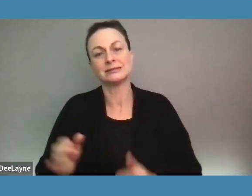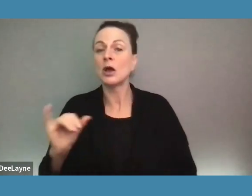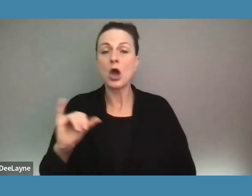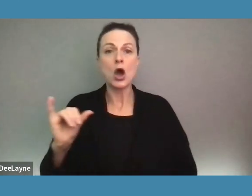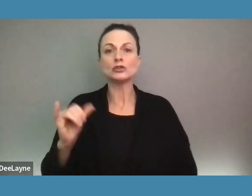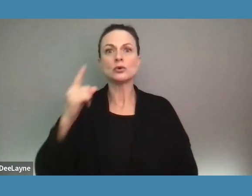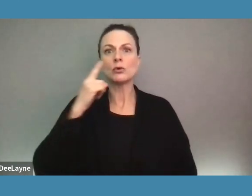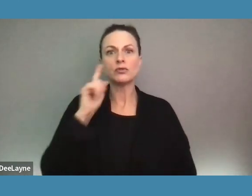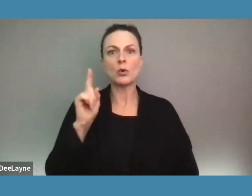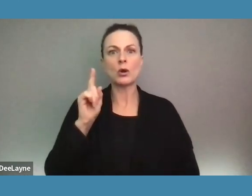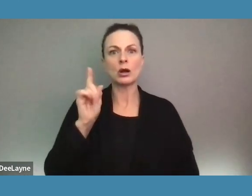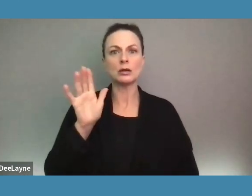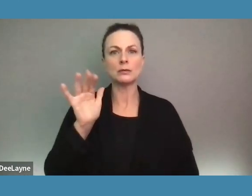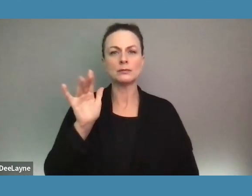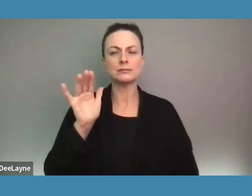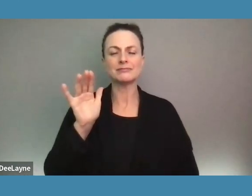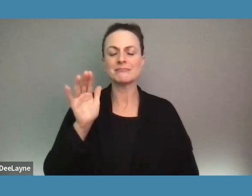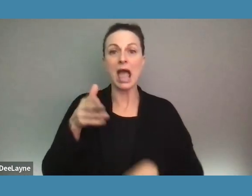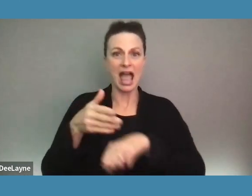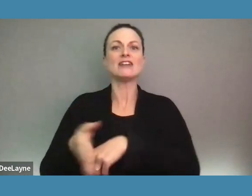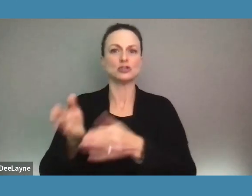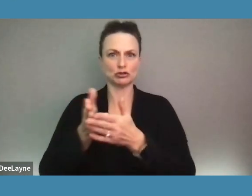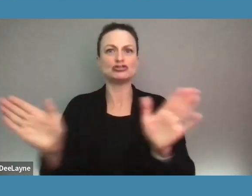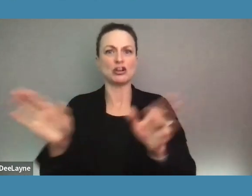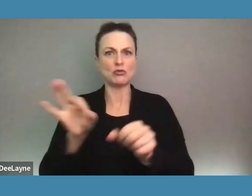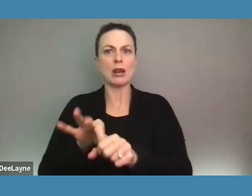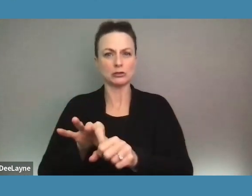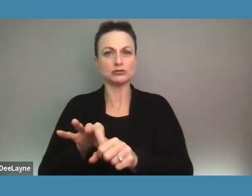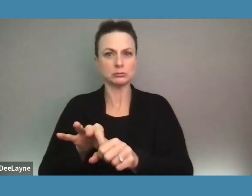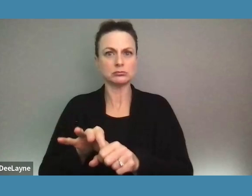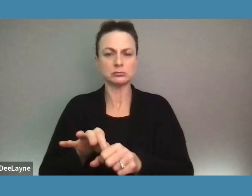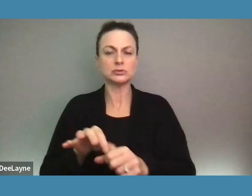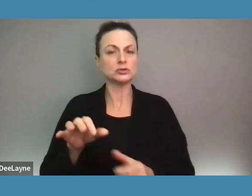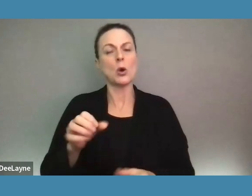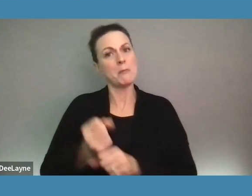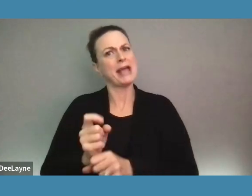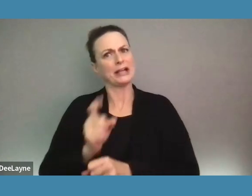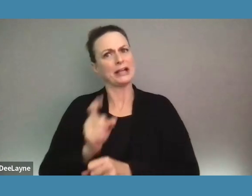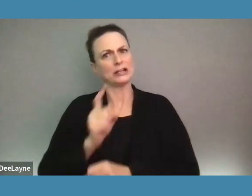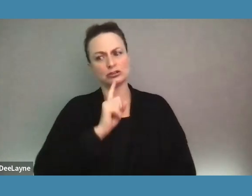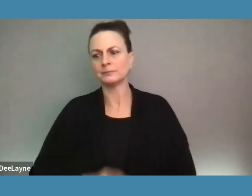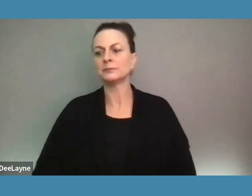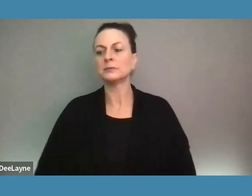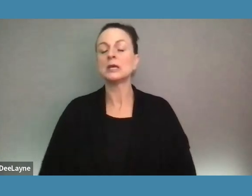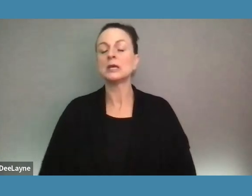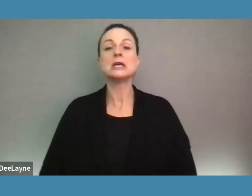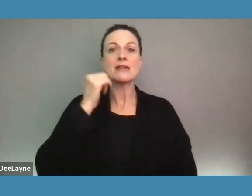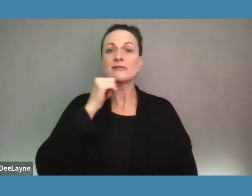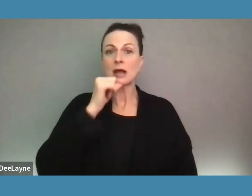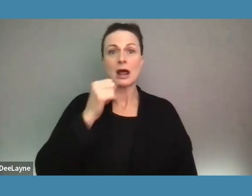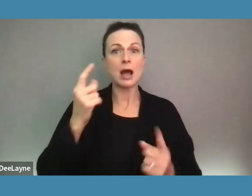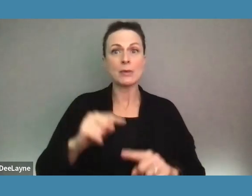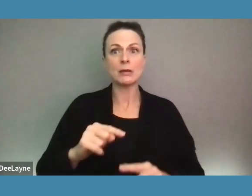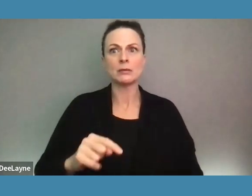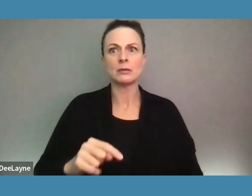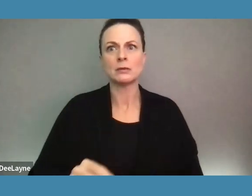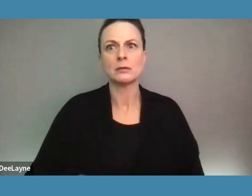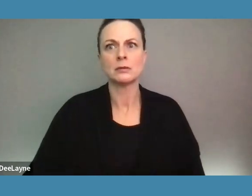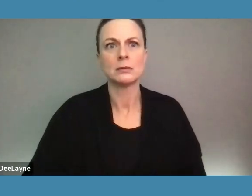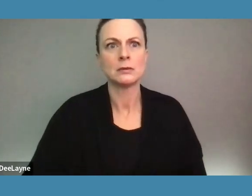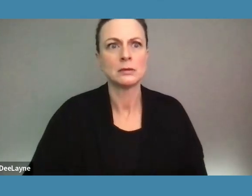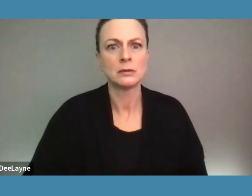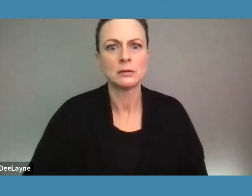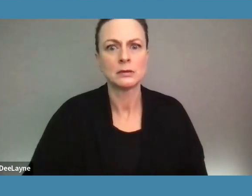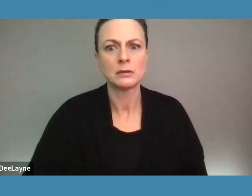before after the general election. So whereas that wasn't the case before, now vote by mail ballots only